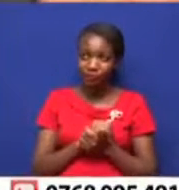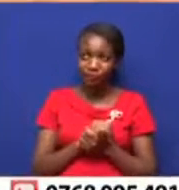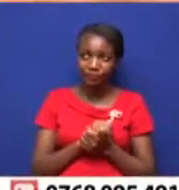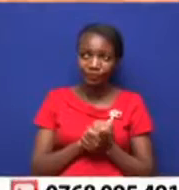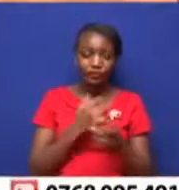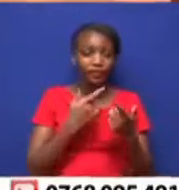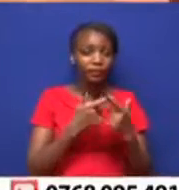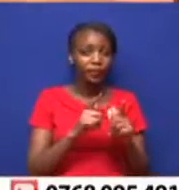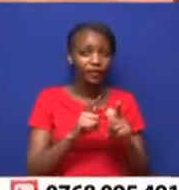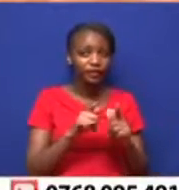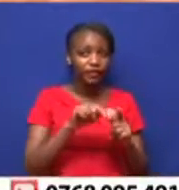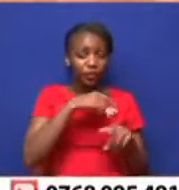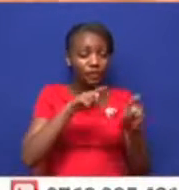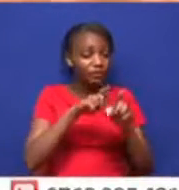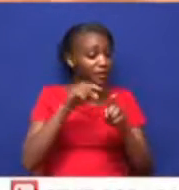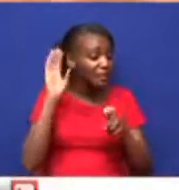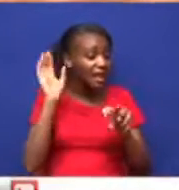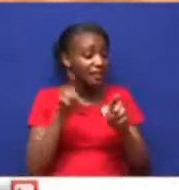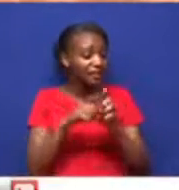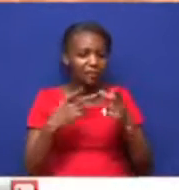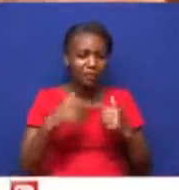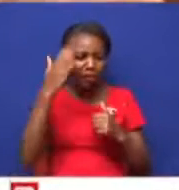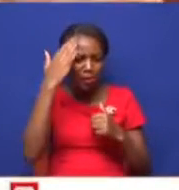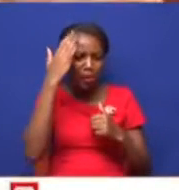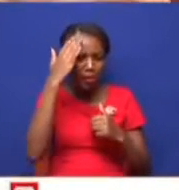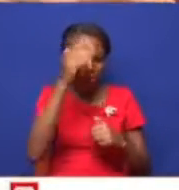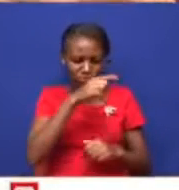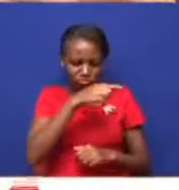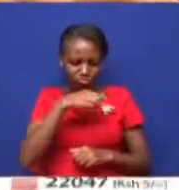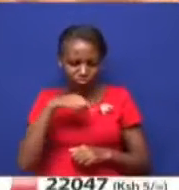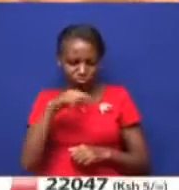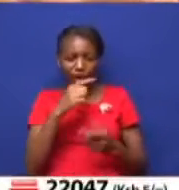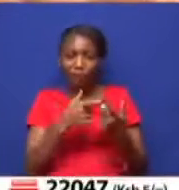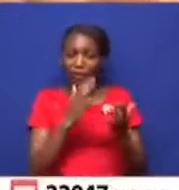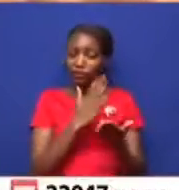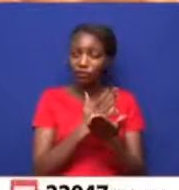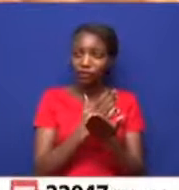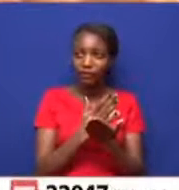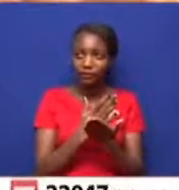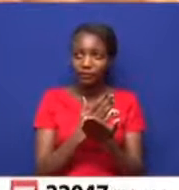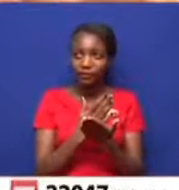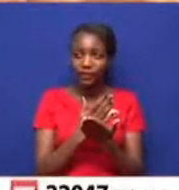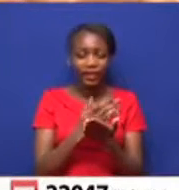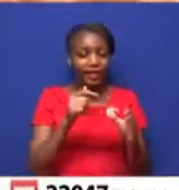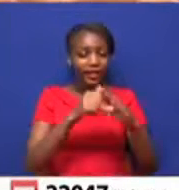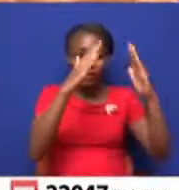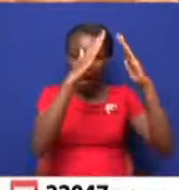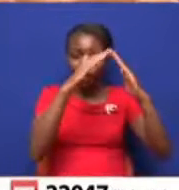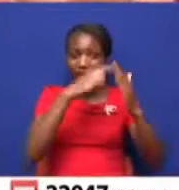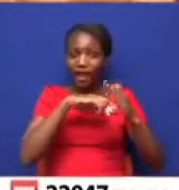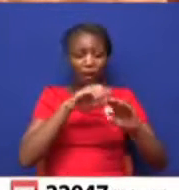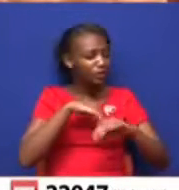They say, but we also hear. We hear that they say my husband is a celebrity, but truly, in our house, we are not